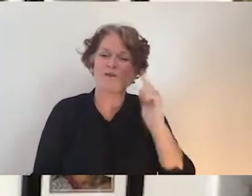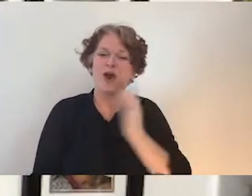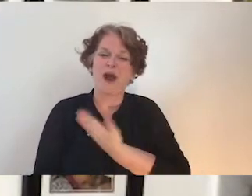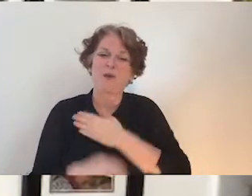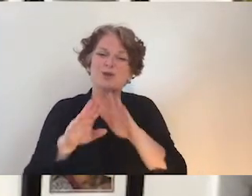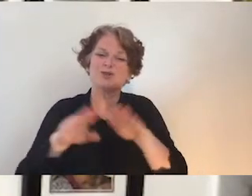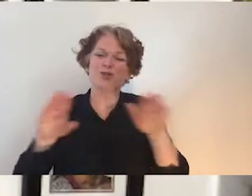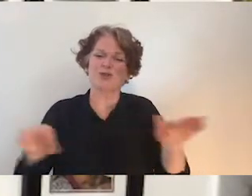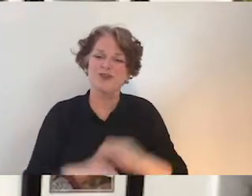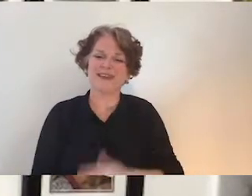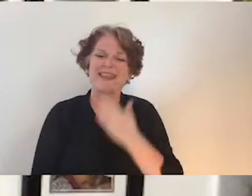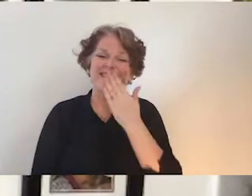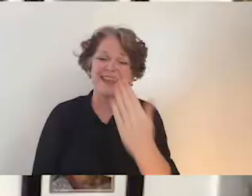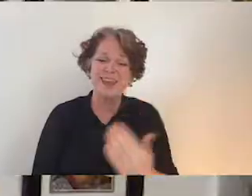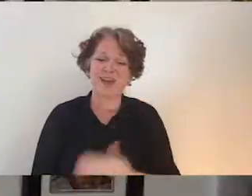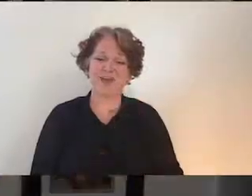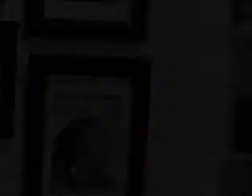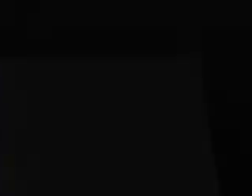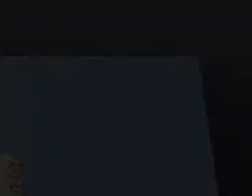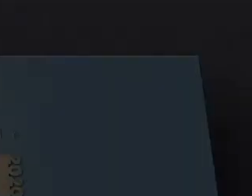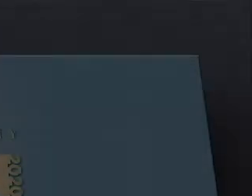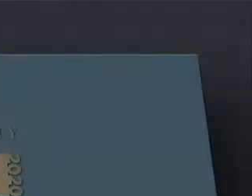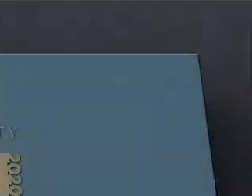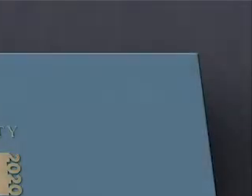children. Thank you.